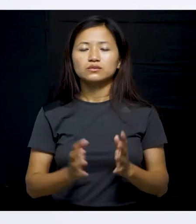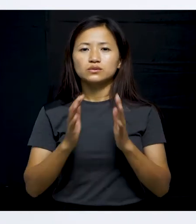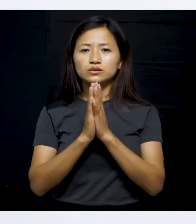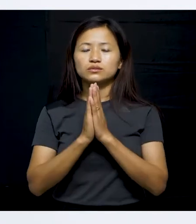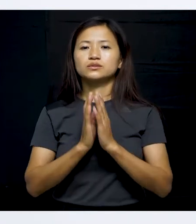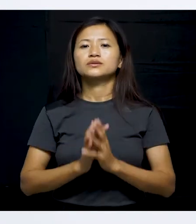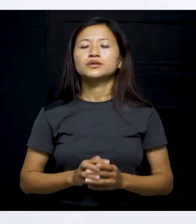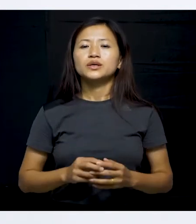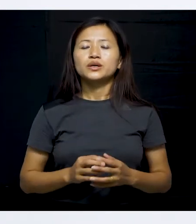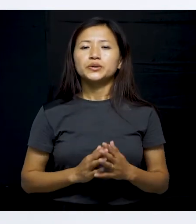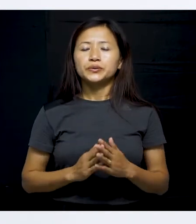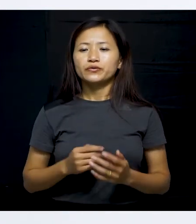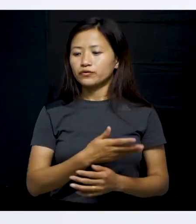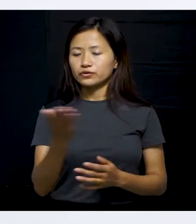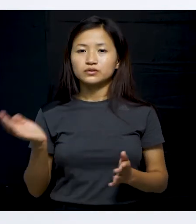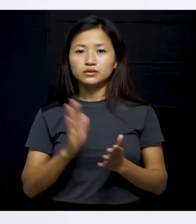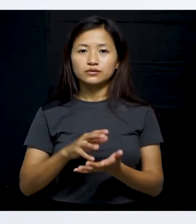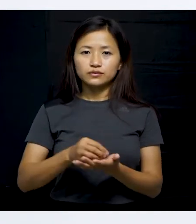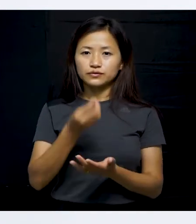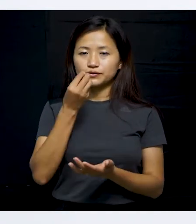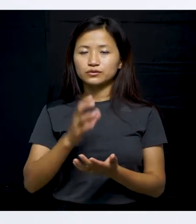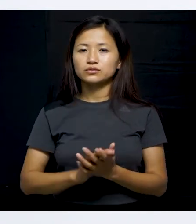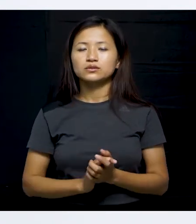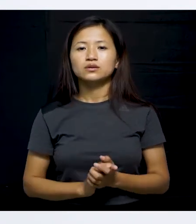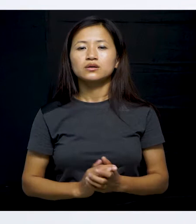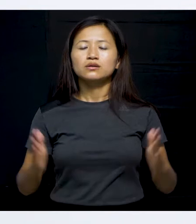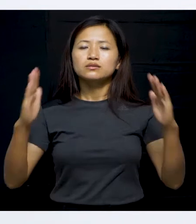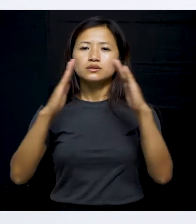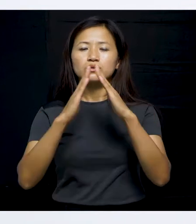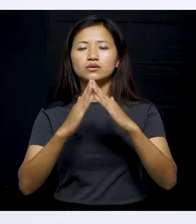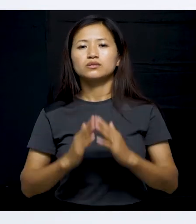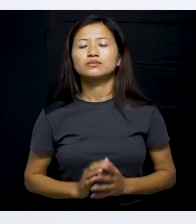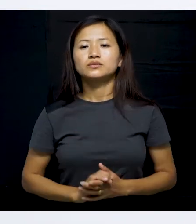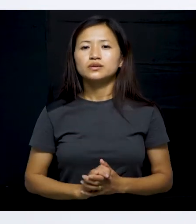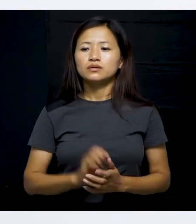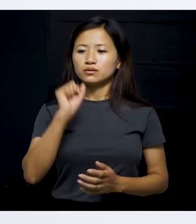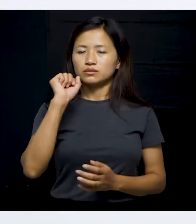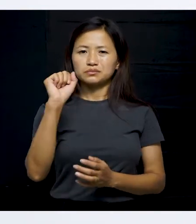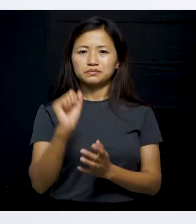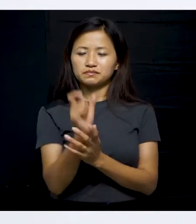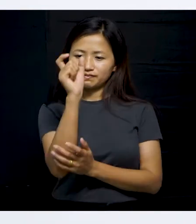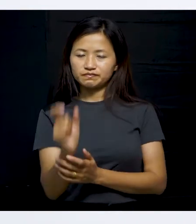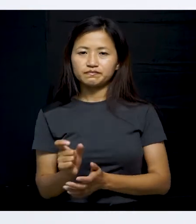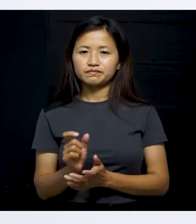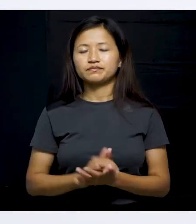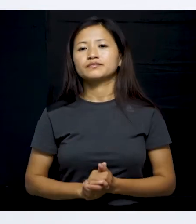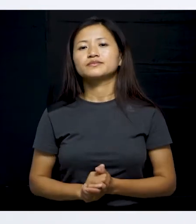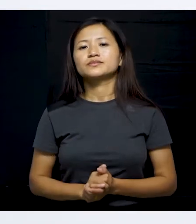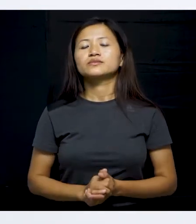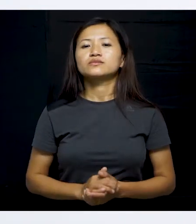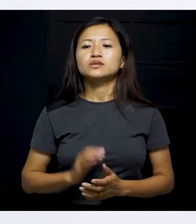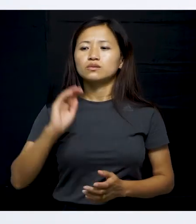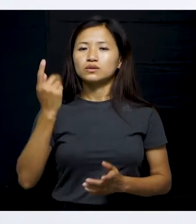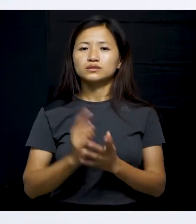evil spirits for their food, for their home, and also for their personal life. So